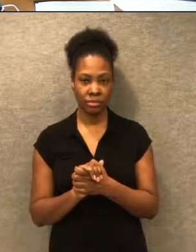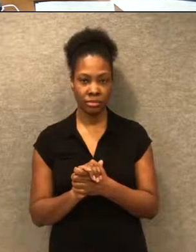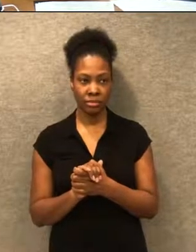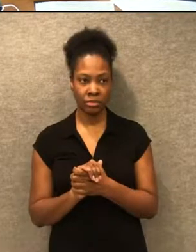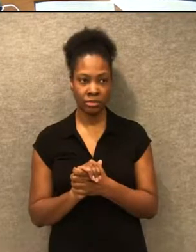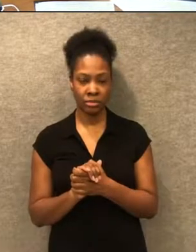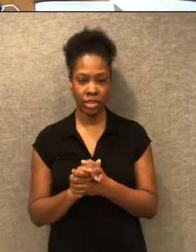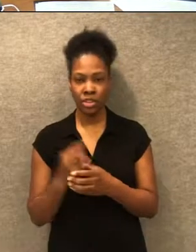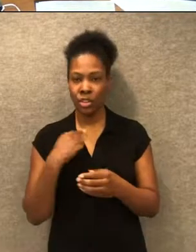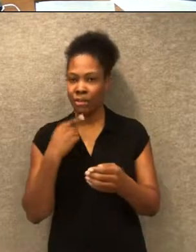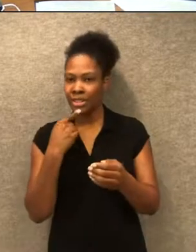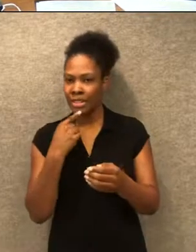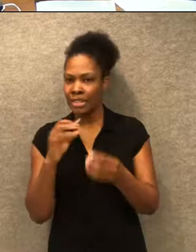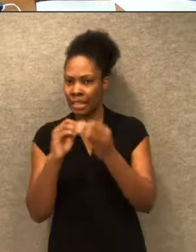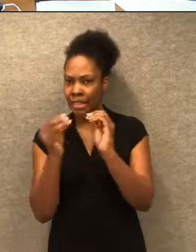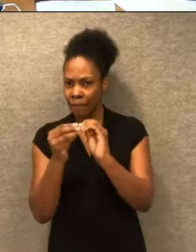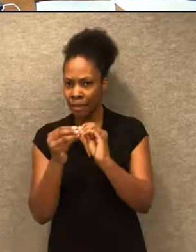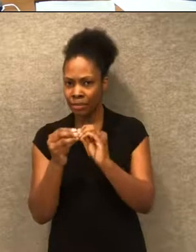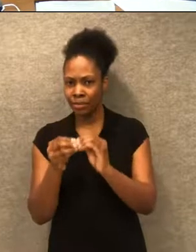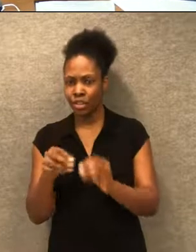201-601-4100. I'm gonna say that number again,